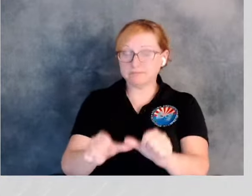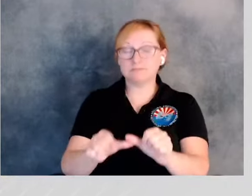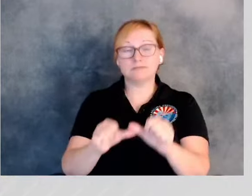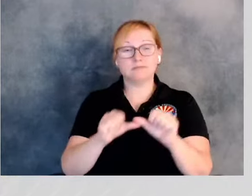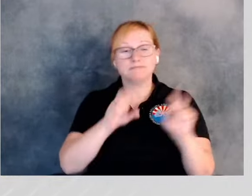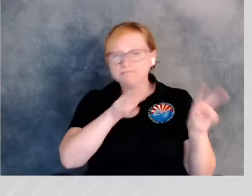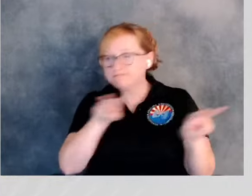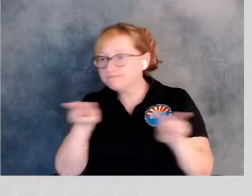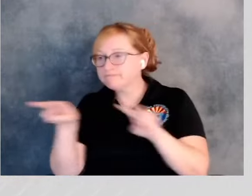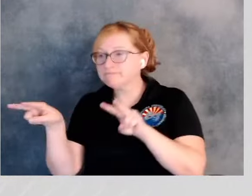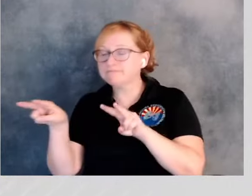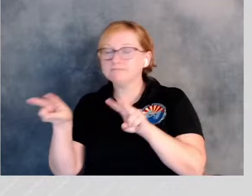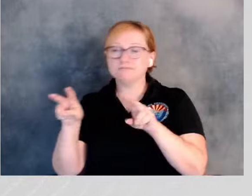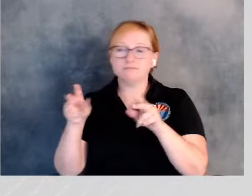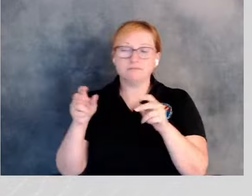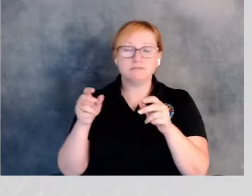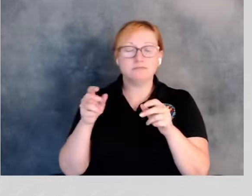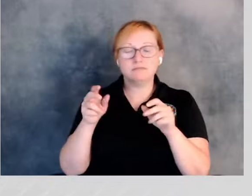might be a threat to the line. Thank you.